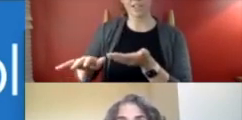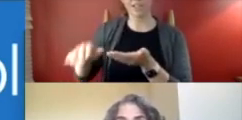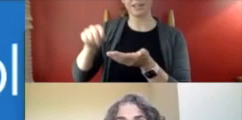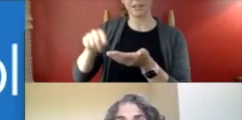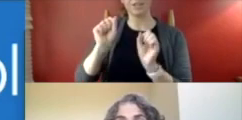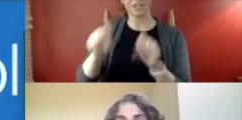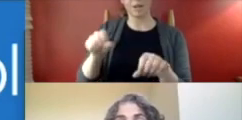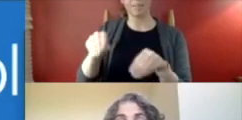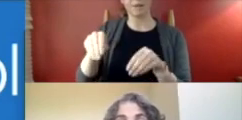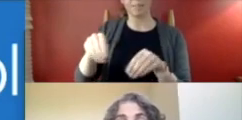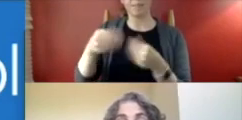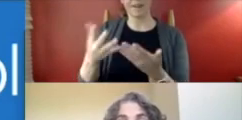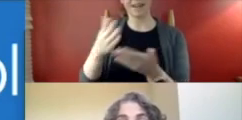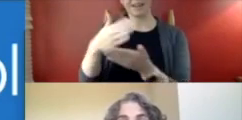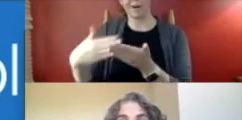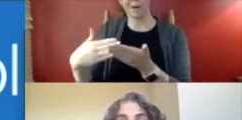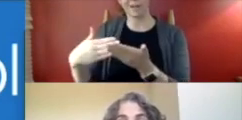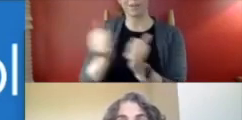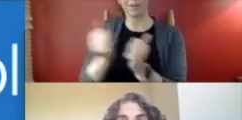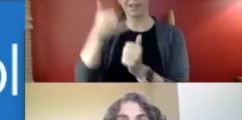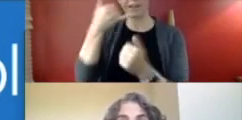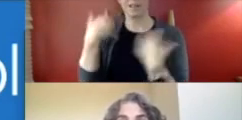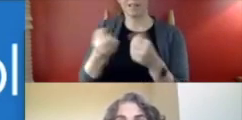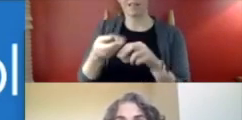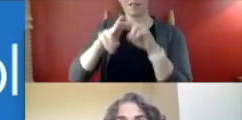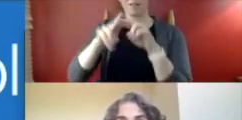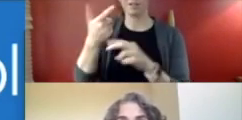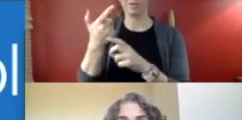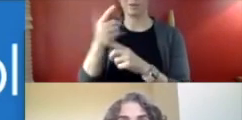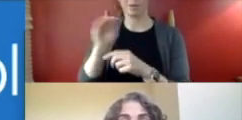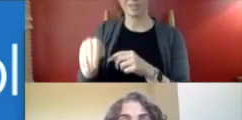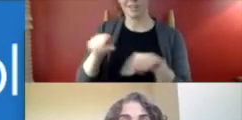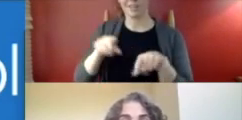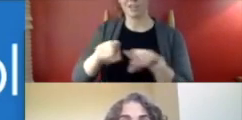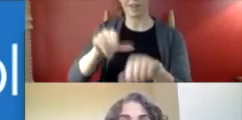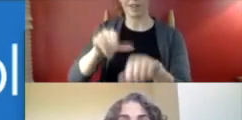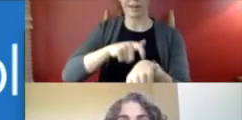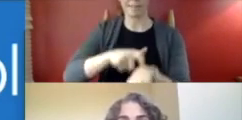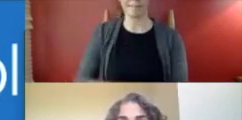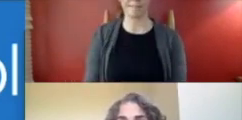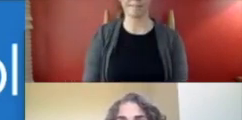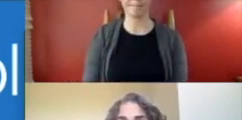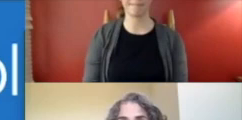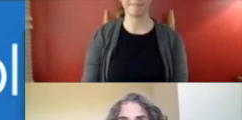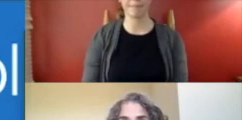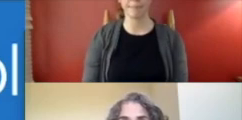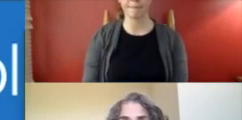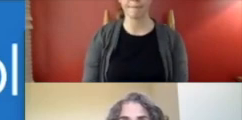telehealth, increased by 21% in that time period. Next slide, please.